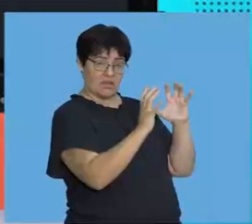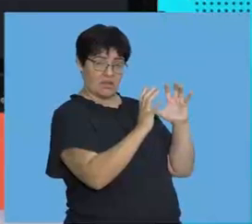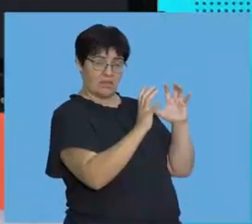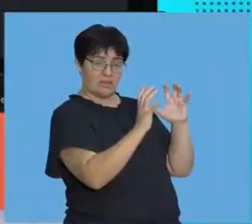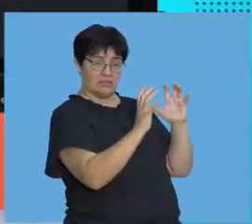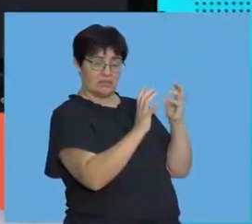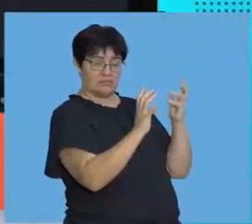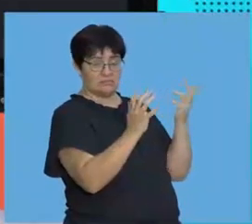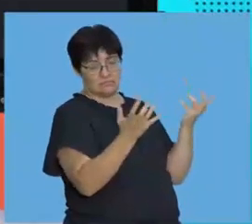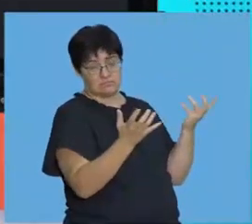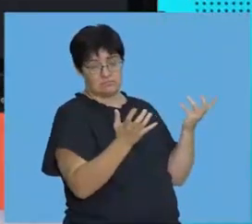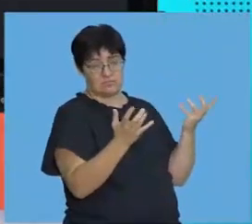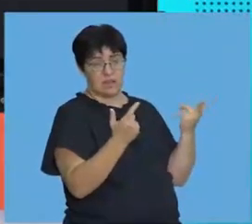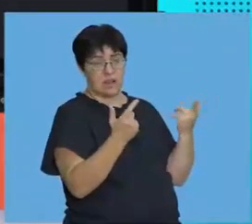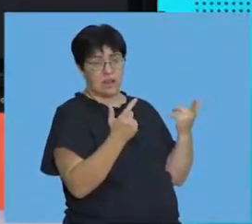is